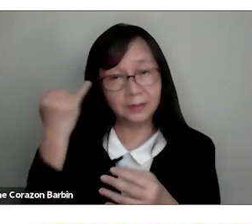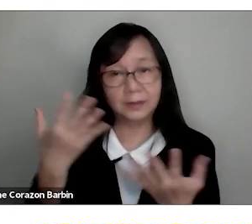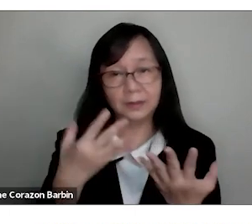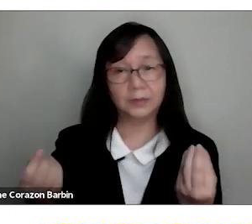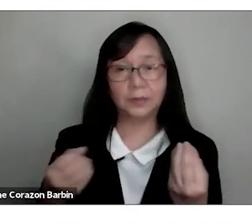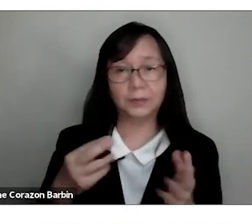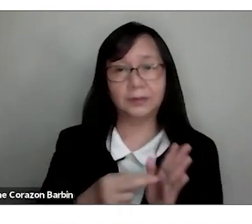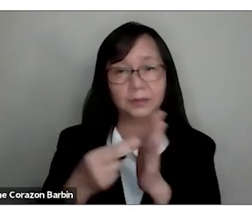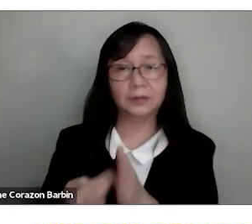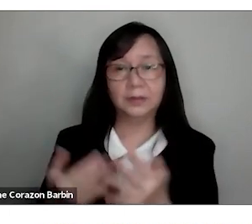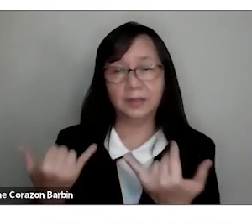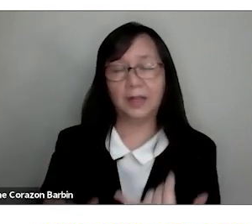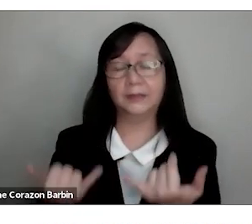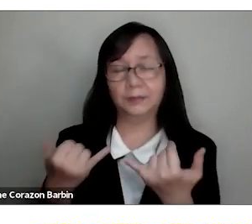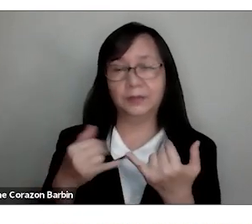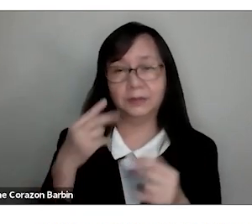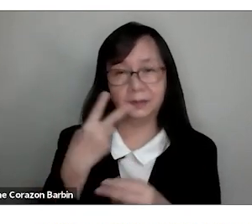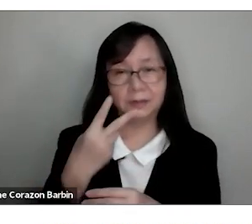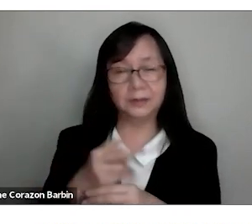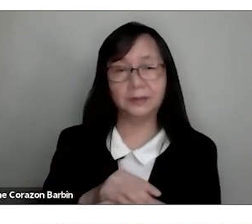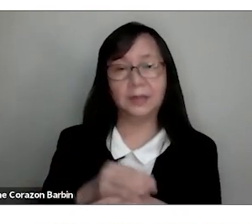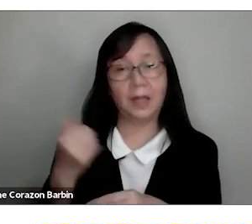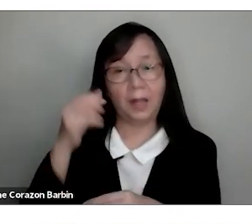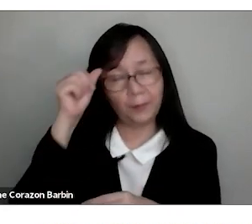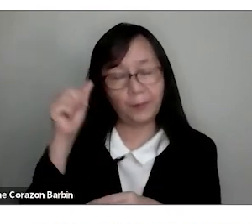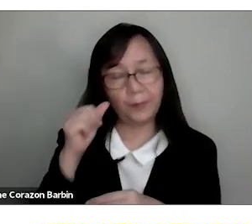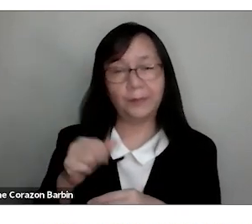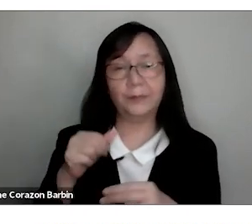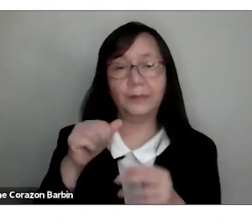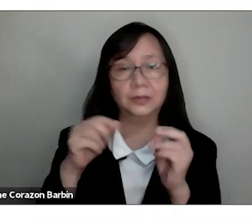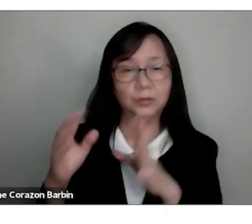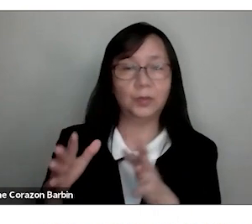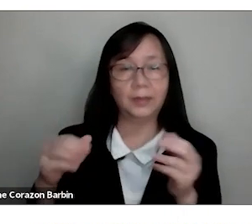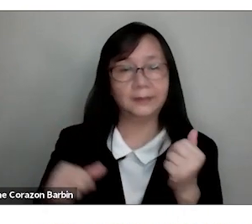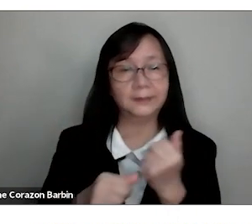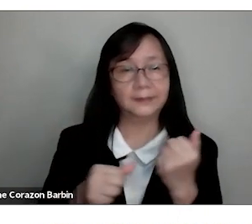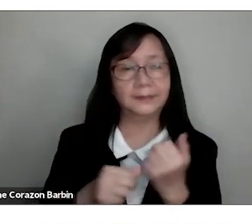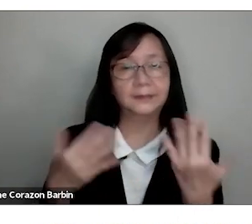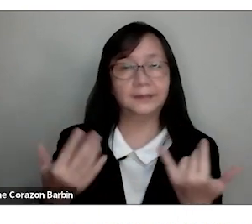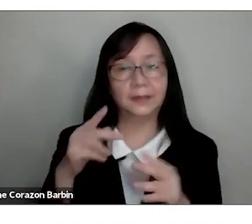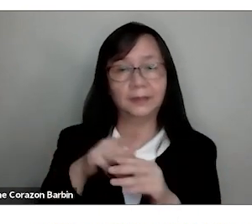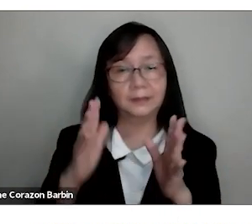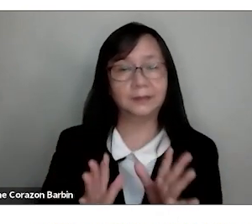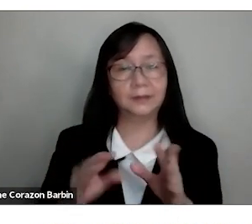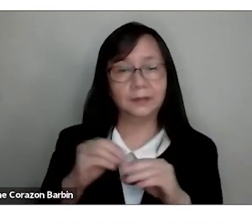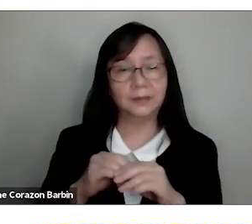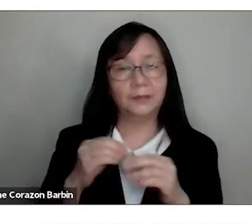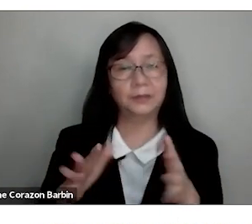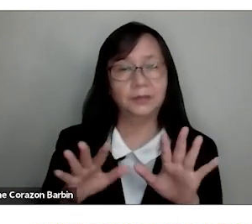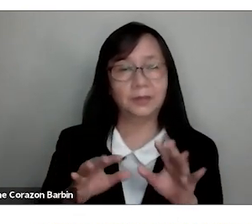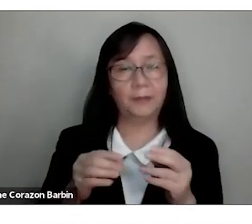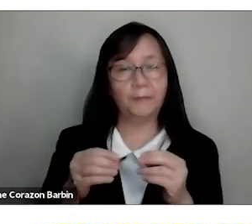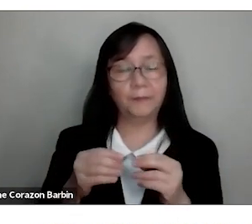are reflected. We also asked the adult mentors to assist the delegates in accomplishing